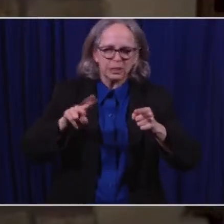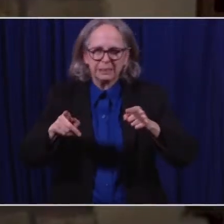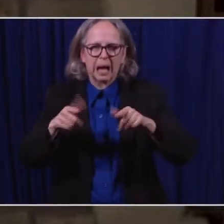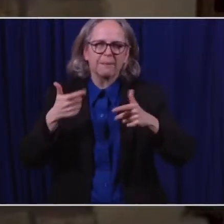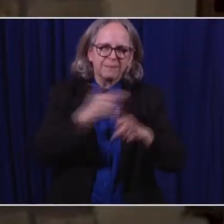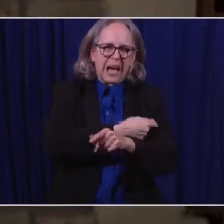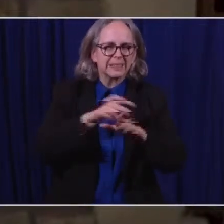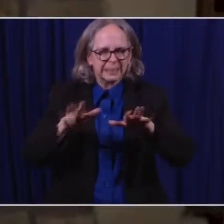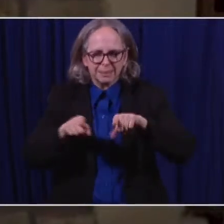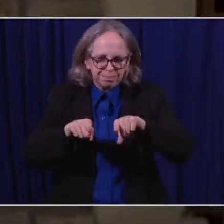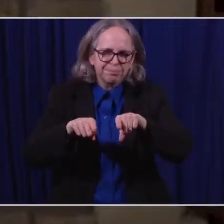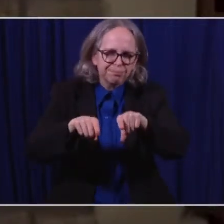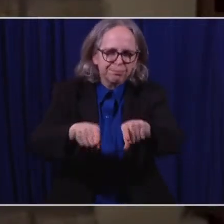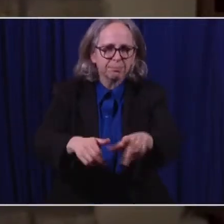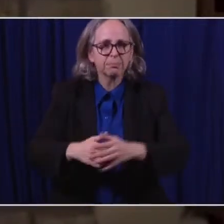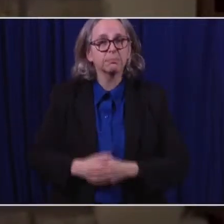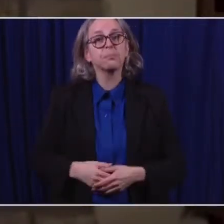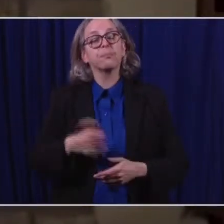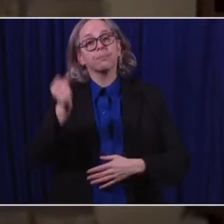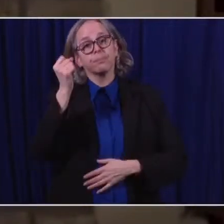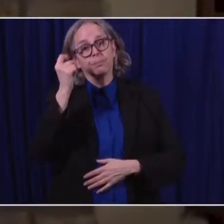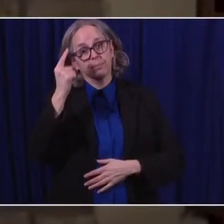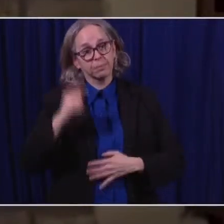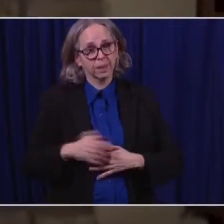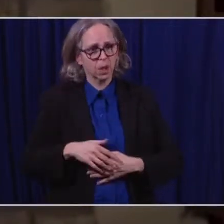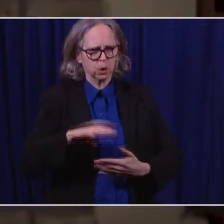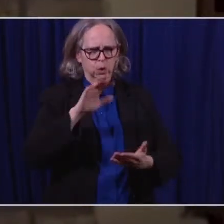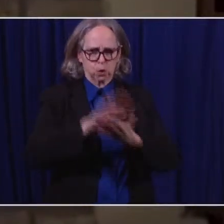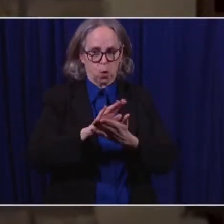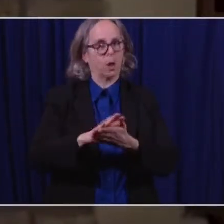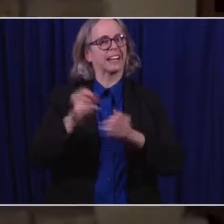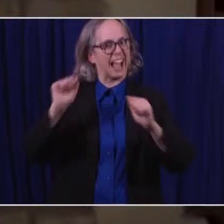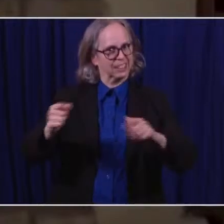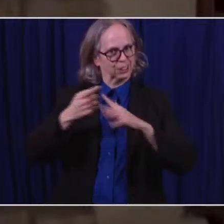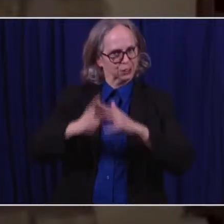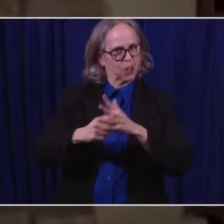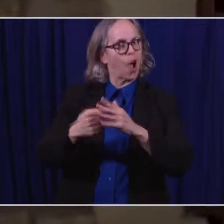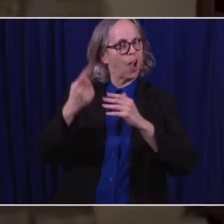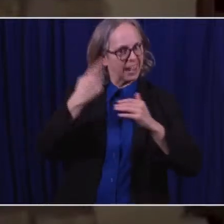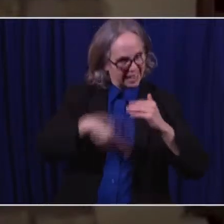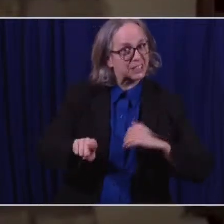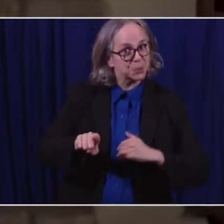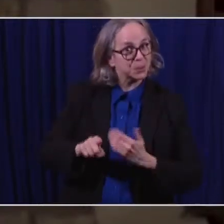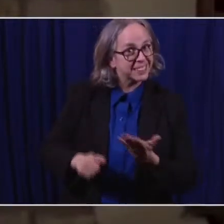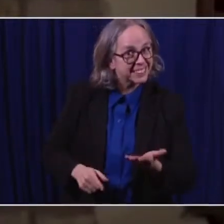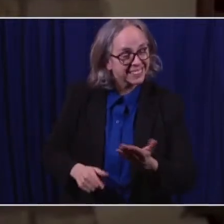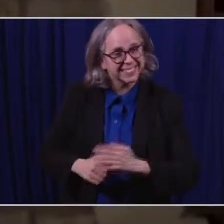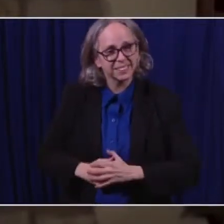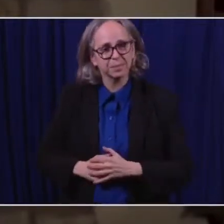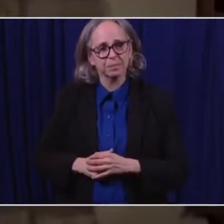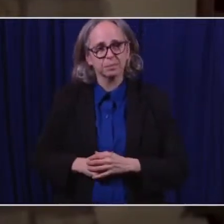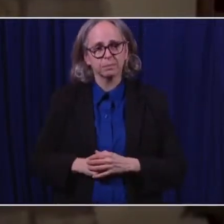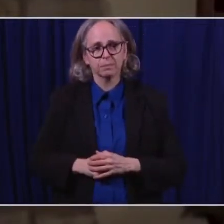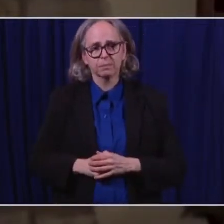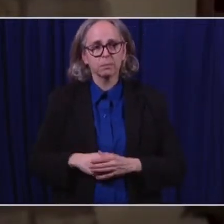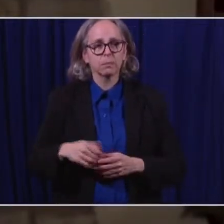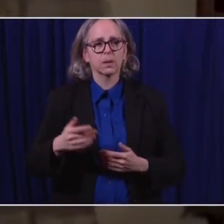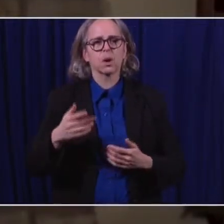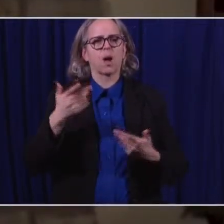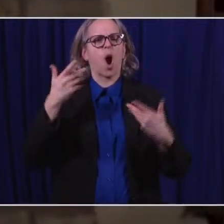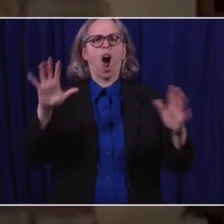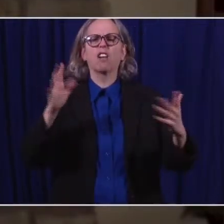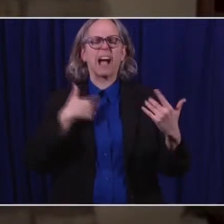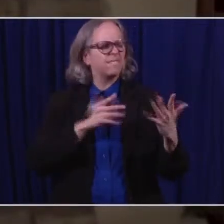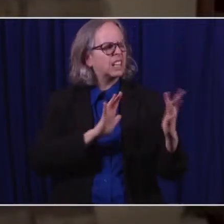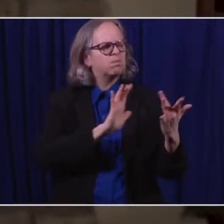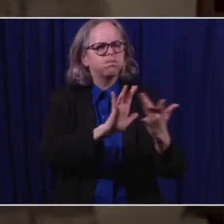schools that will start next week, the schools that will start have already been told they will start. So they